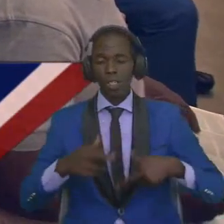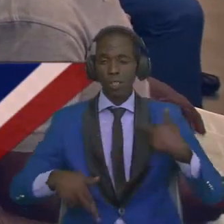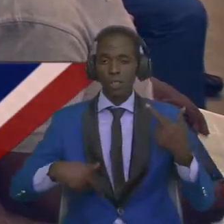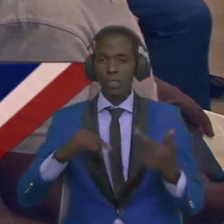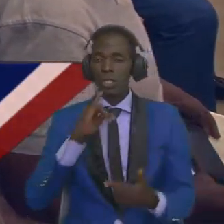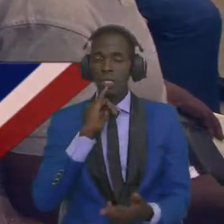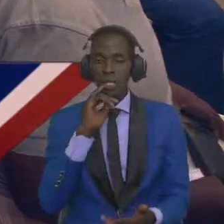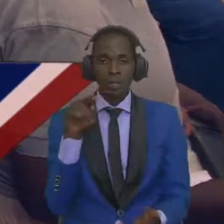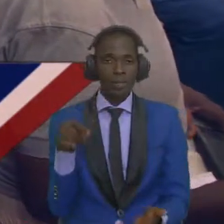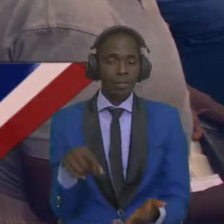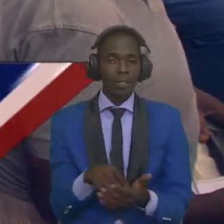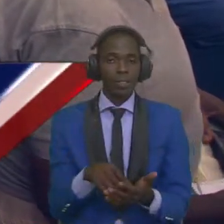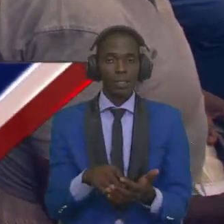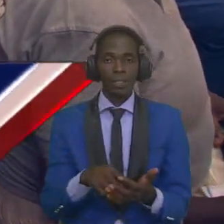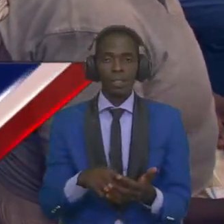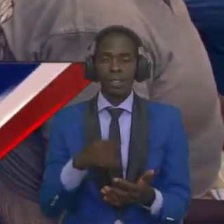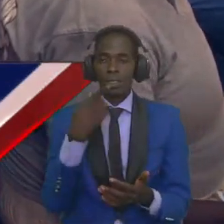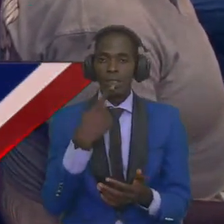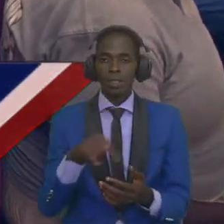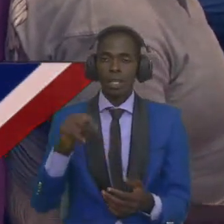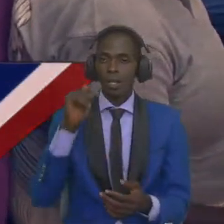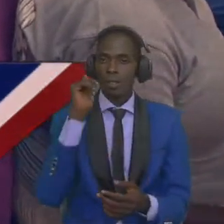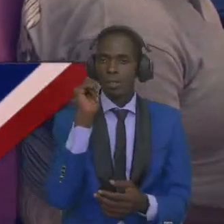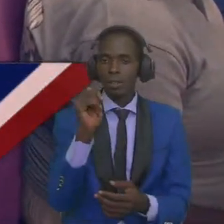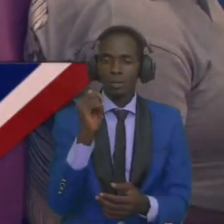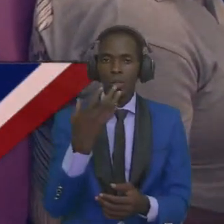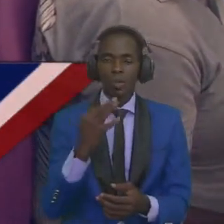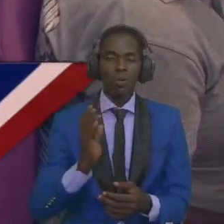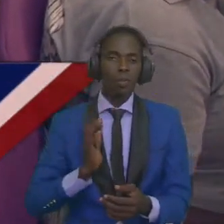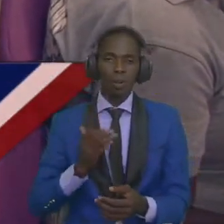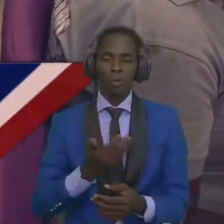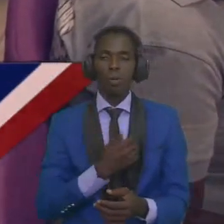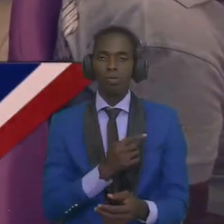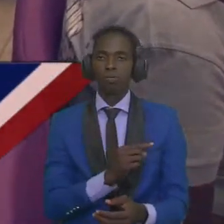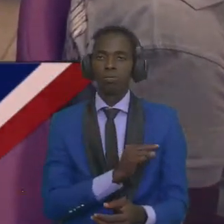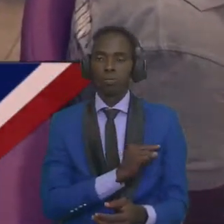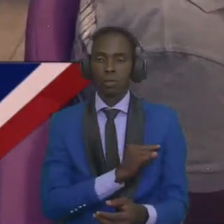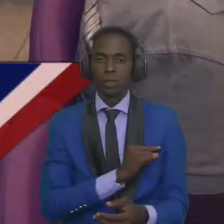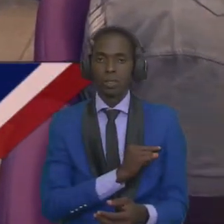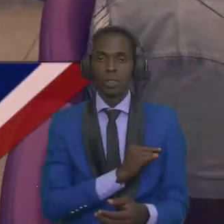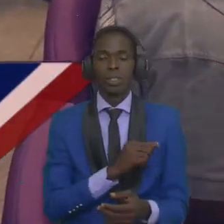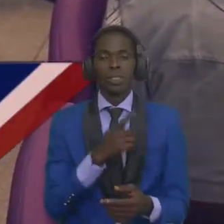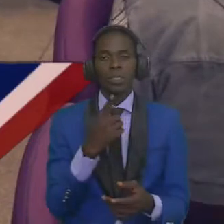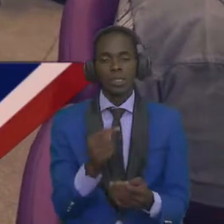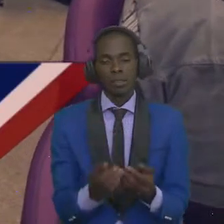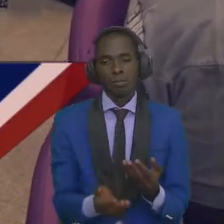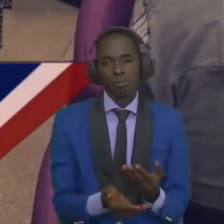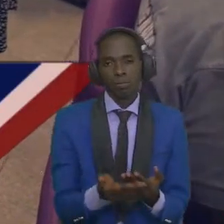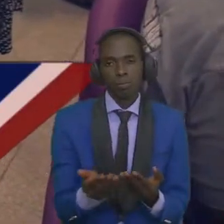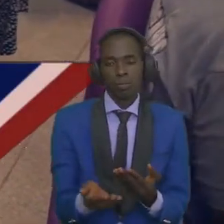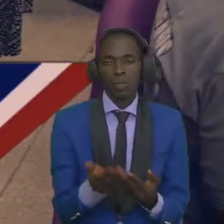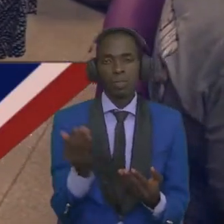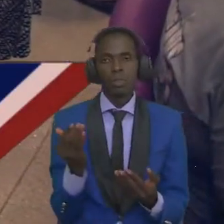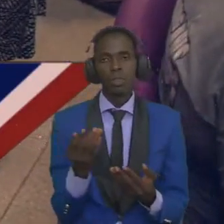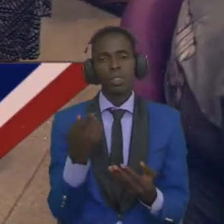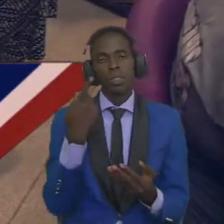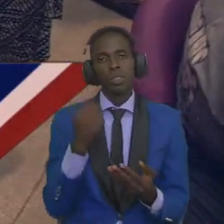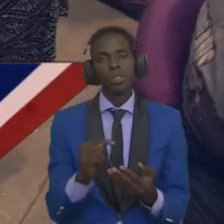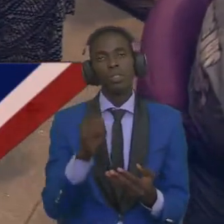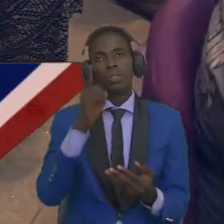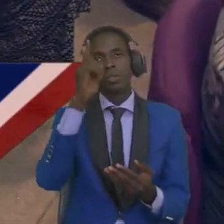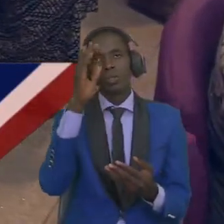this, the testimony of our conscience, that in simplicity and